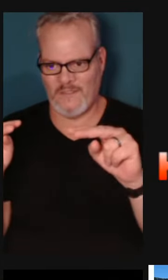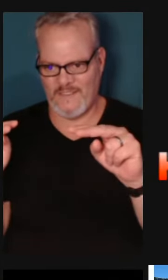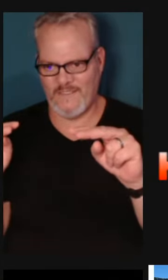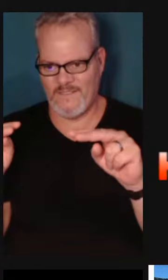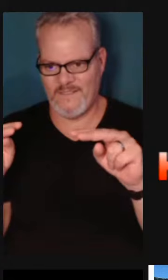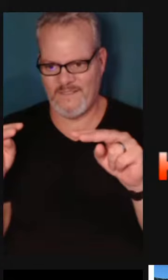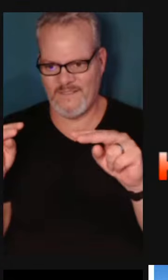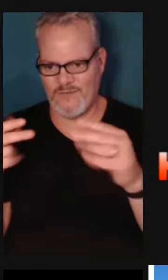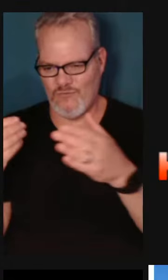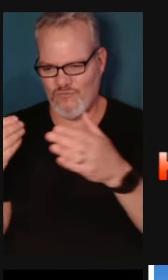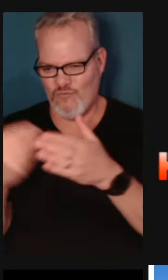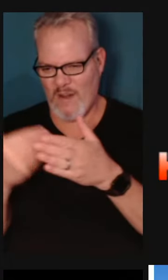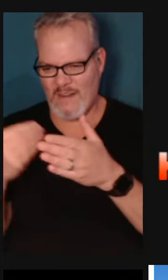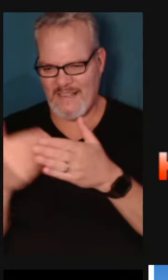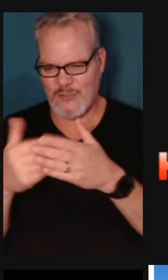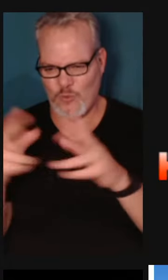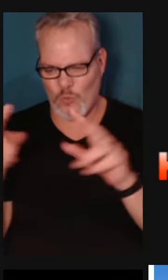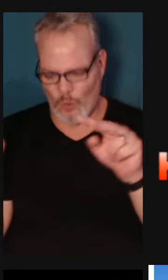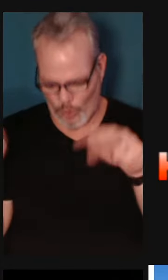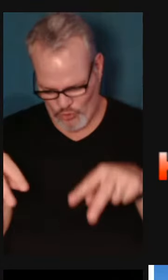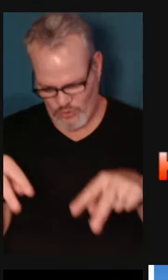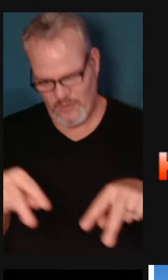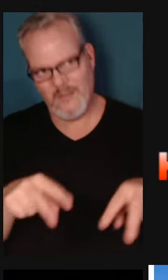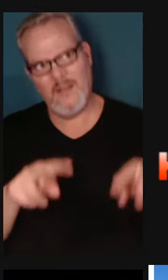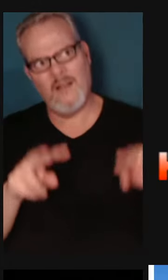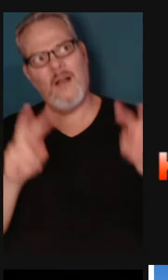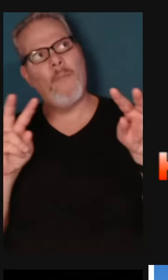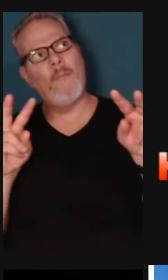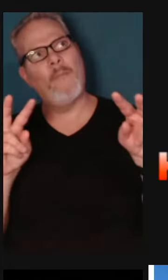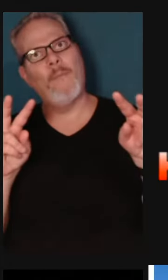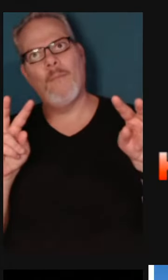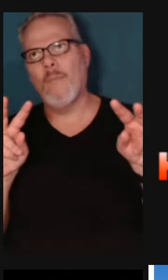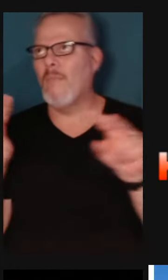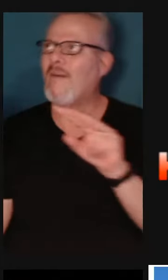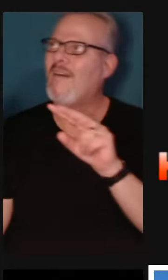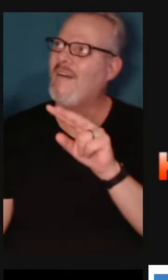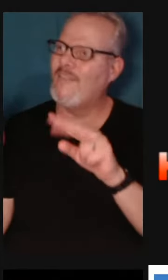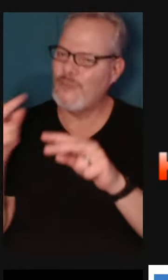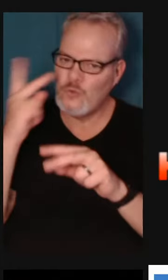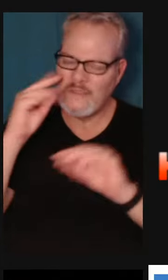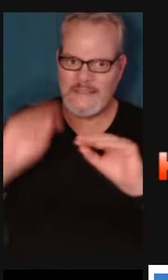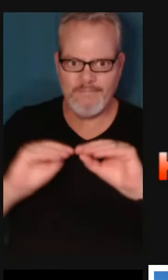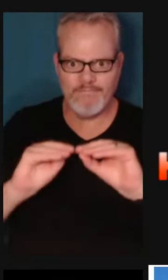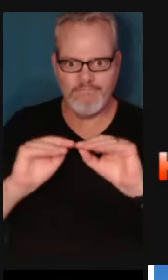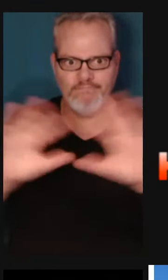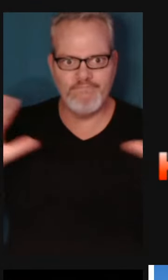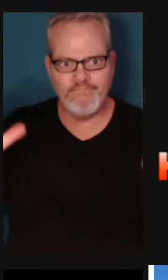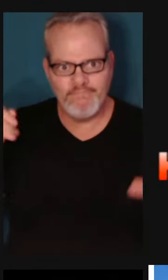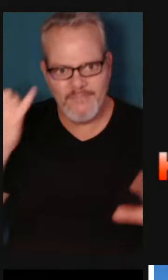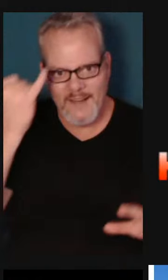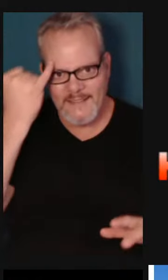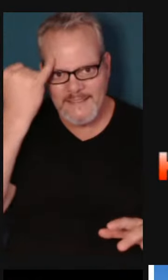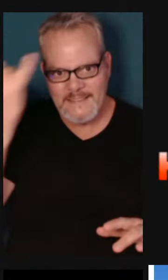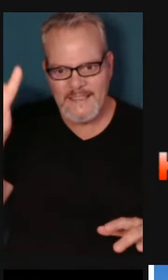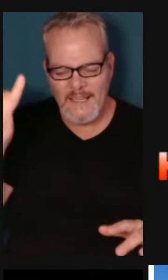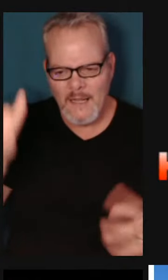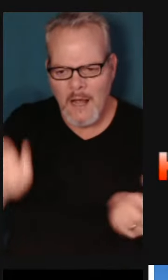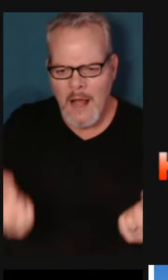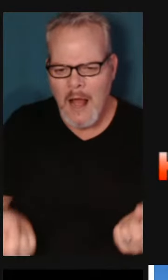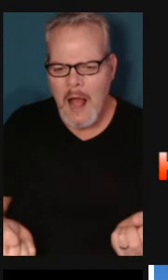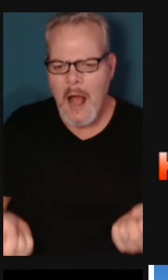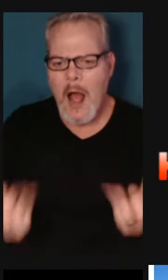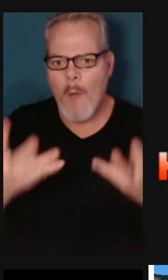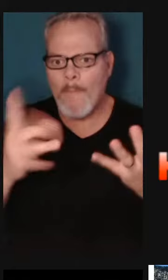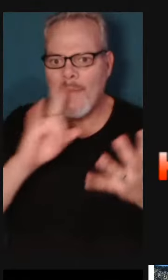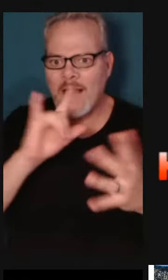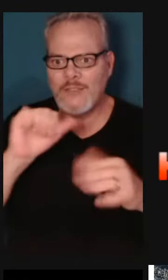next to it, below it, looking up at it, so you can have a clear idea in your mind how much it actually is.